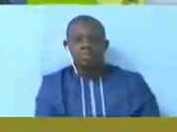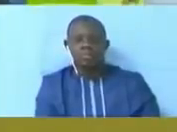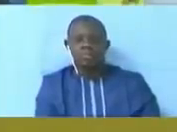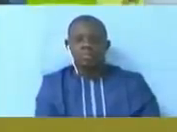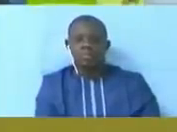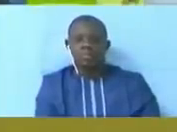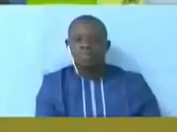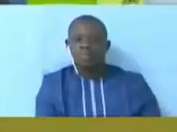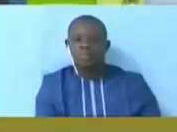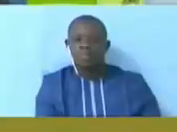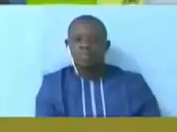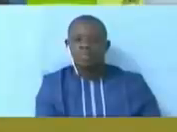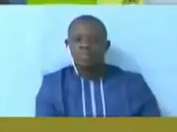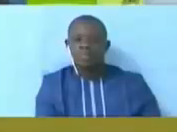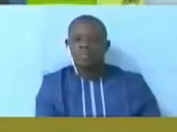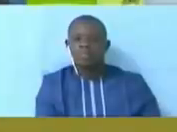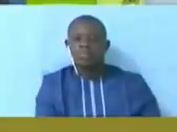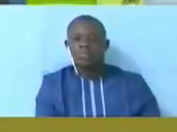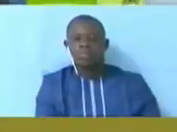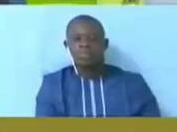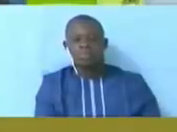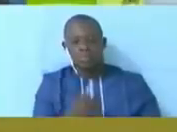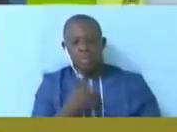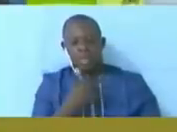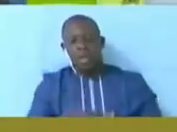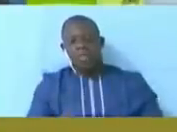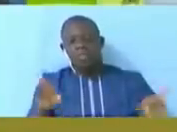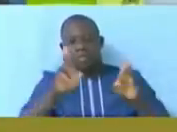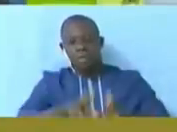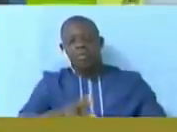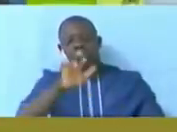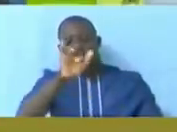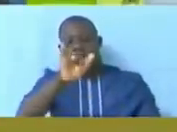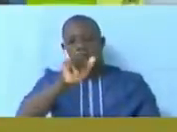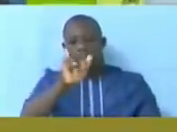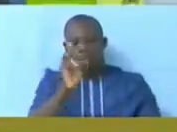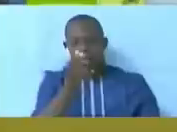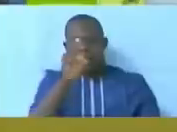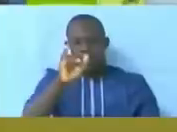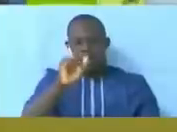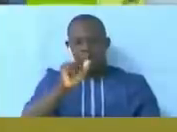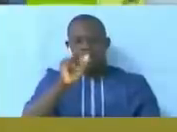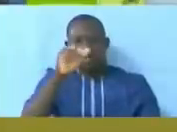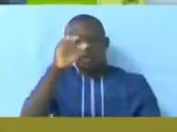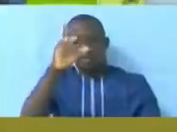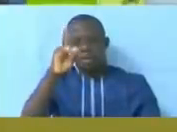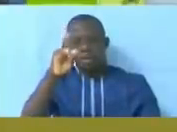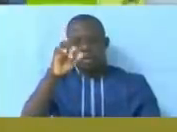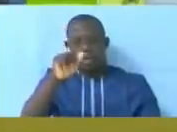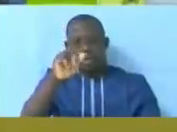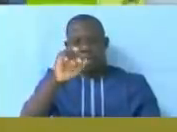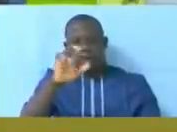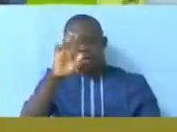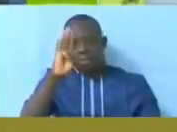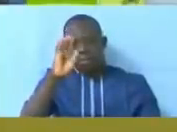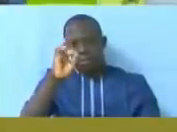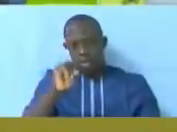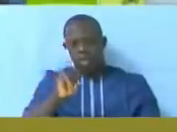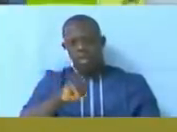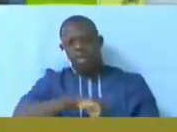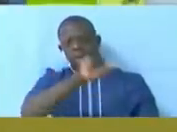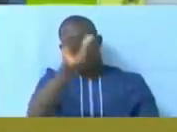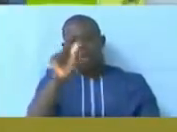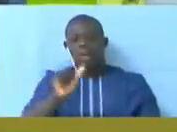I represented Yaya Dabo in the court martial ndele lota Yaya Dabo ye sojar kitindo nyinto, and I represented